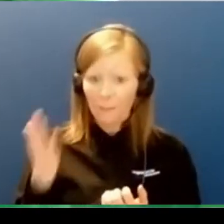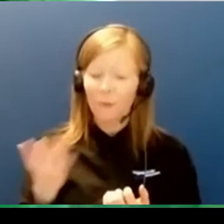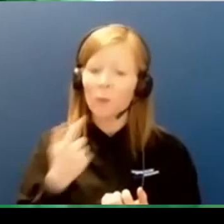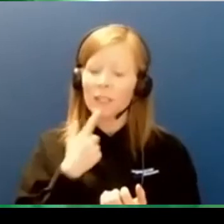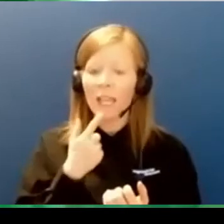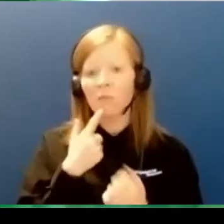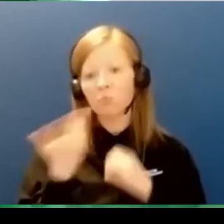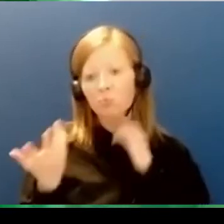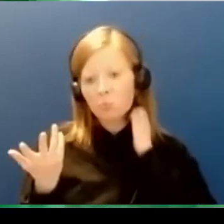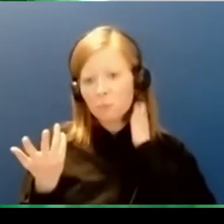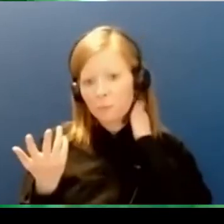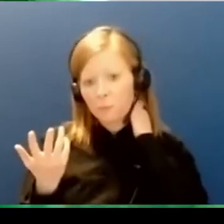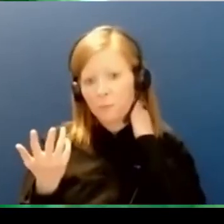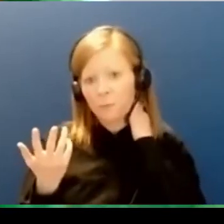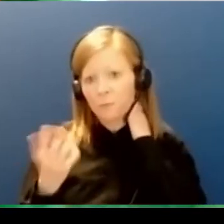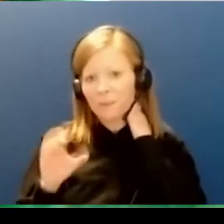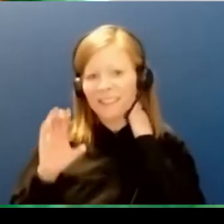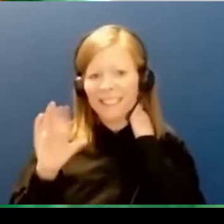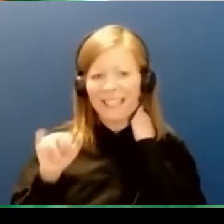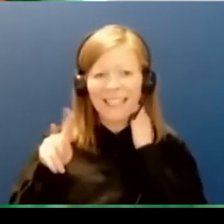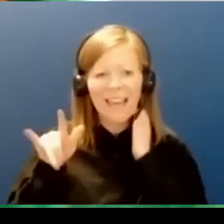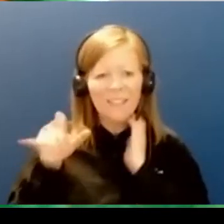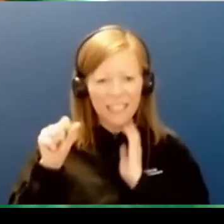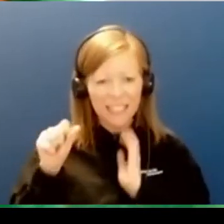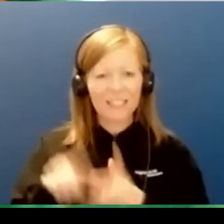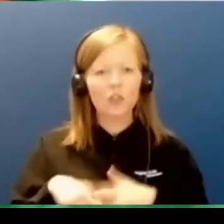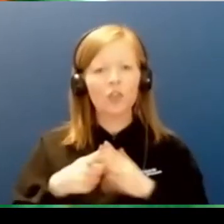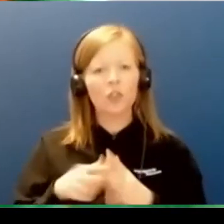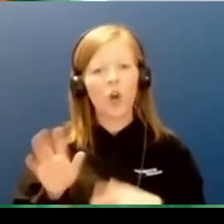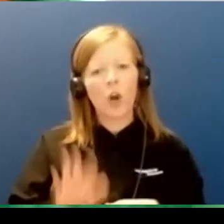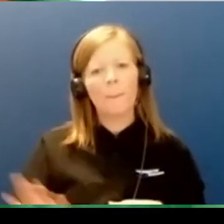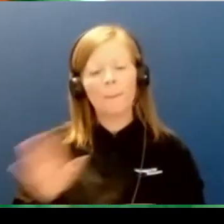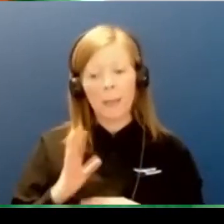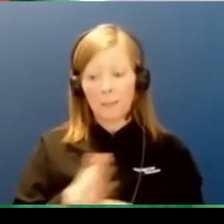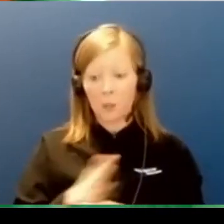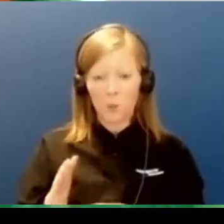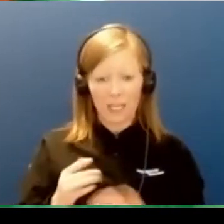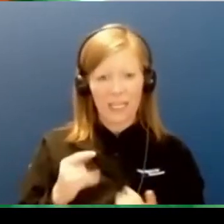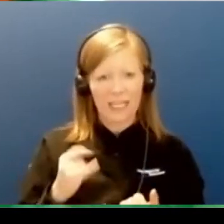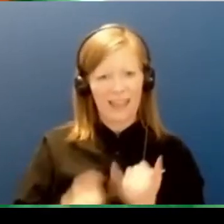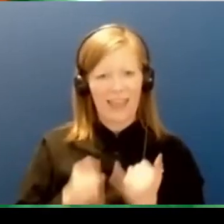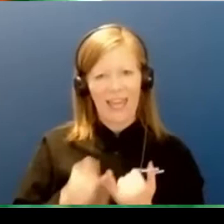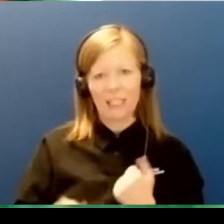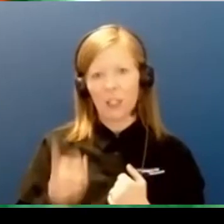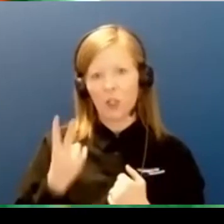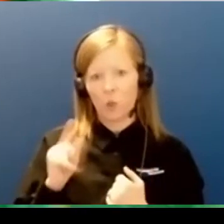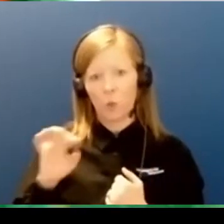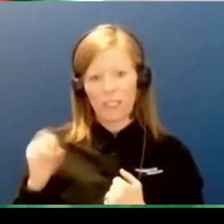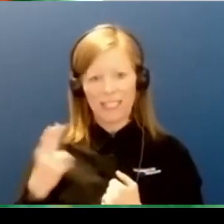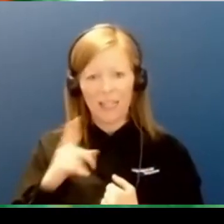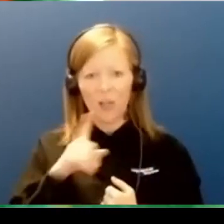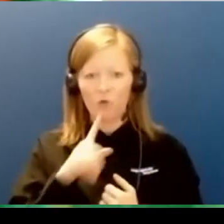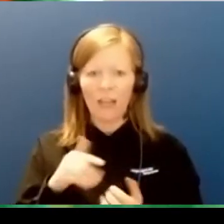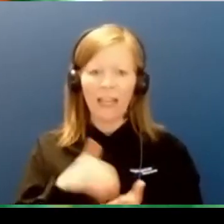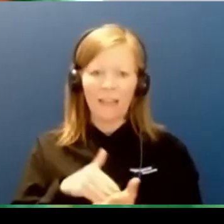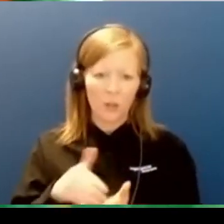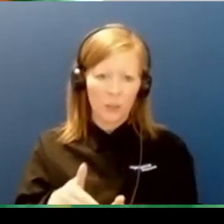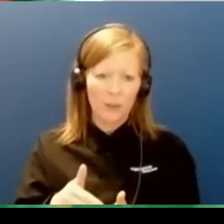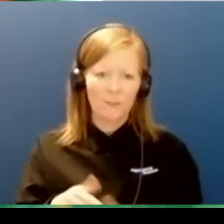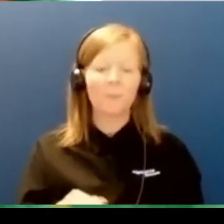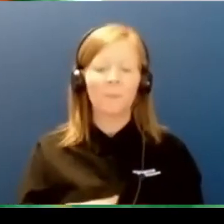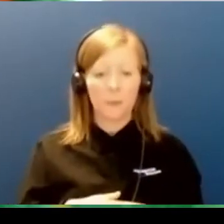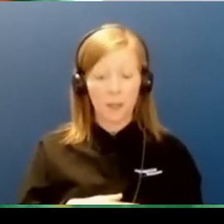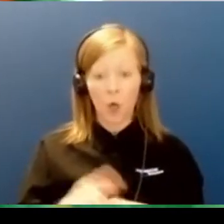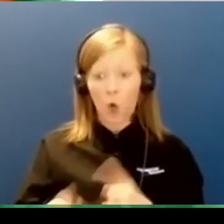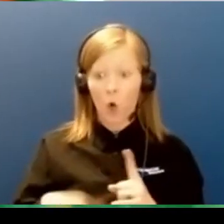the cavities form in between the last two teeth most frequently. So we recommend that once teeth are